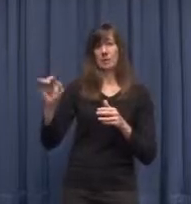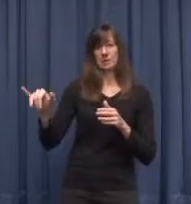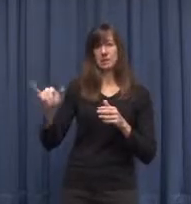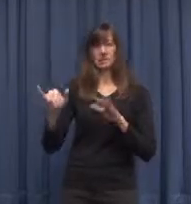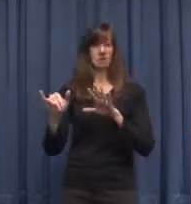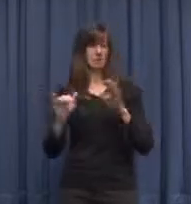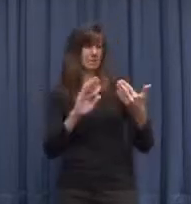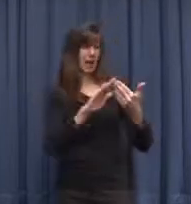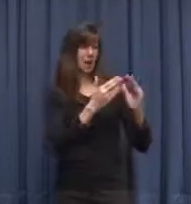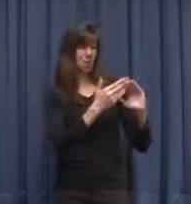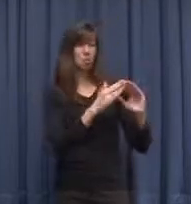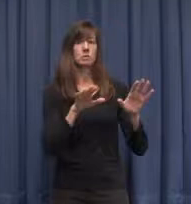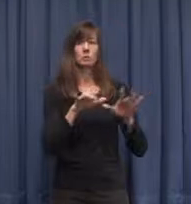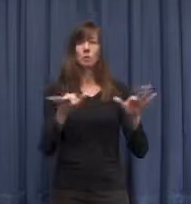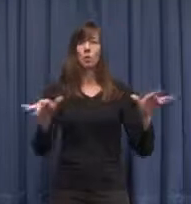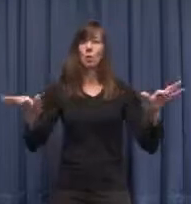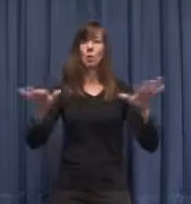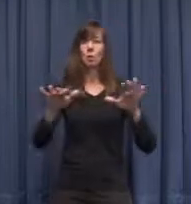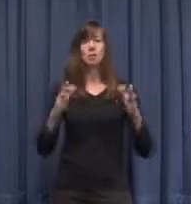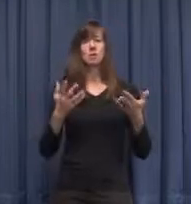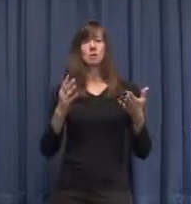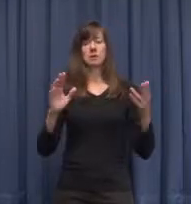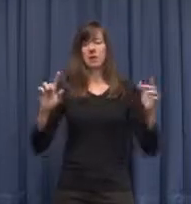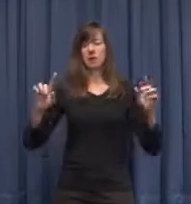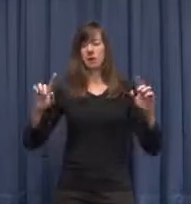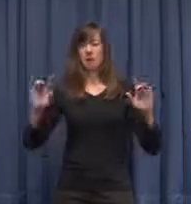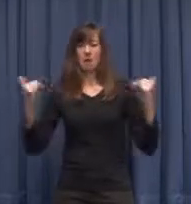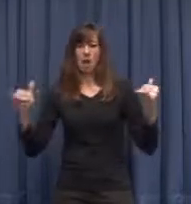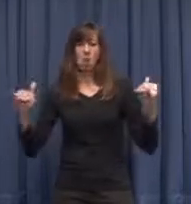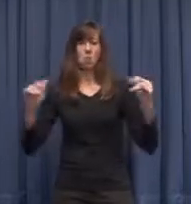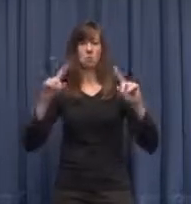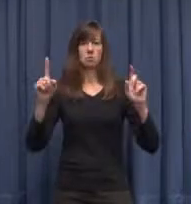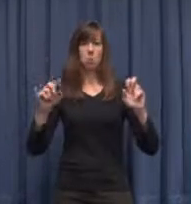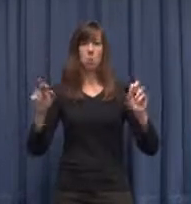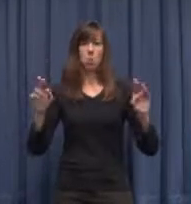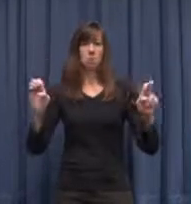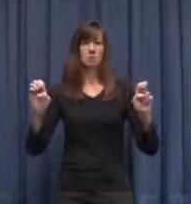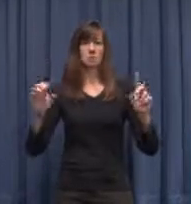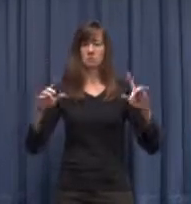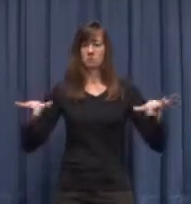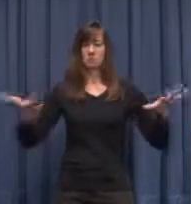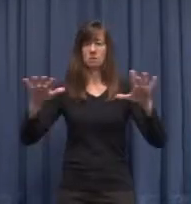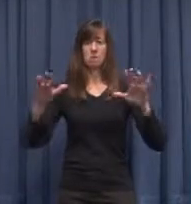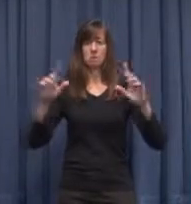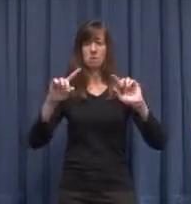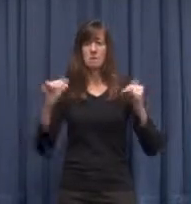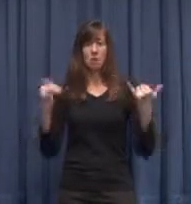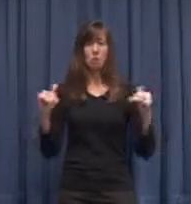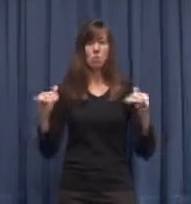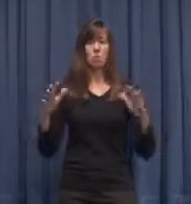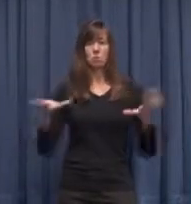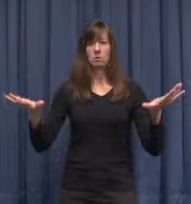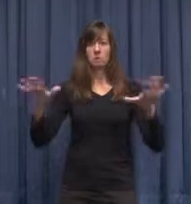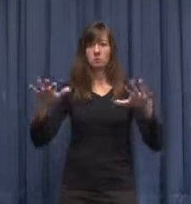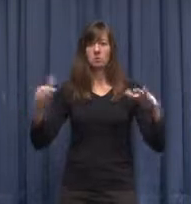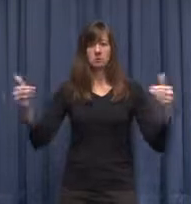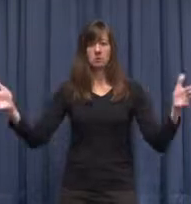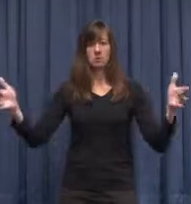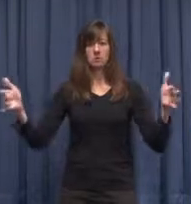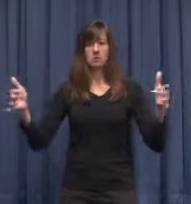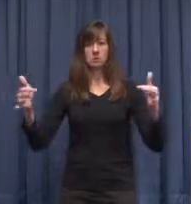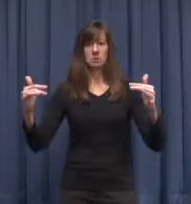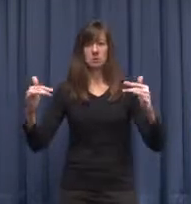yellow zone designation. I'll talk a little bit about what exactly gets us there, but in